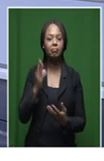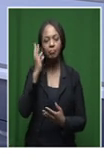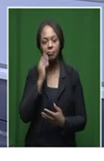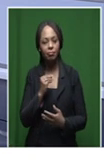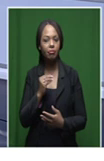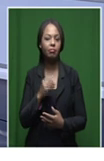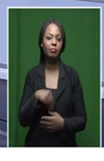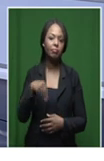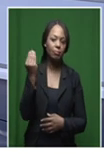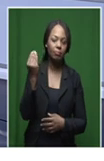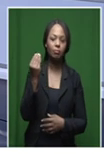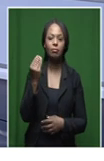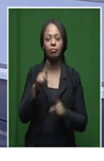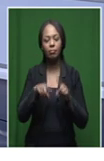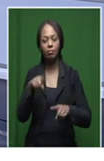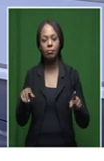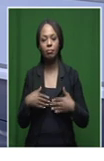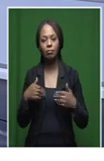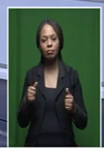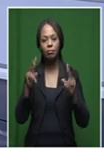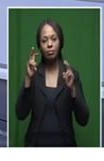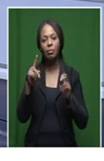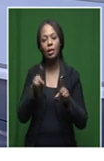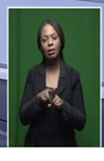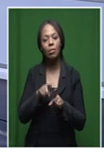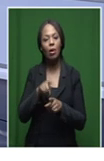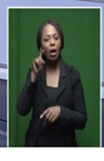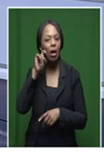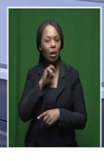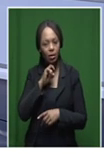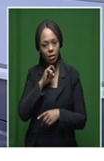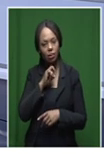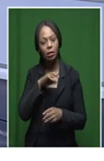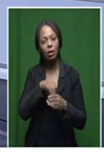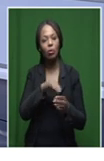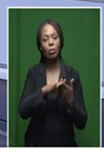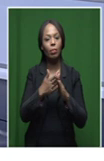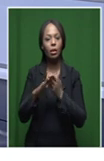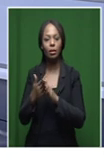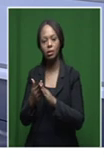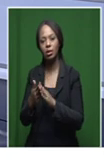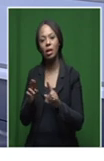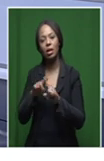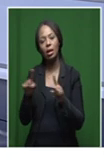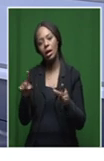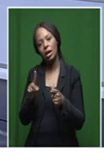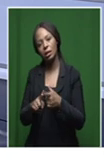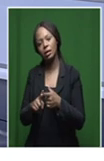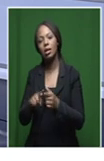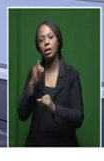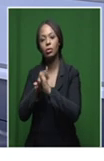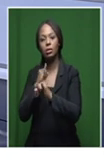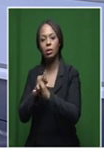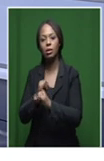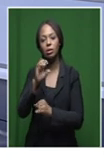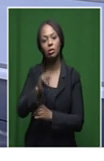elder care policy places a strong emphasis on aging in community rather than institutional settings. In South Africa, primary healthcare systems may